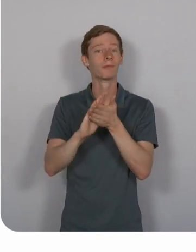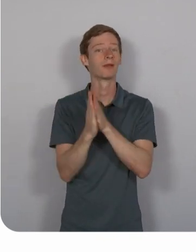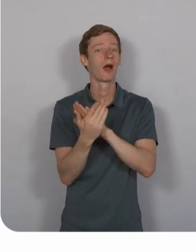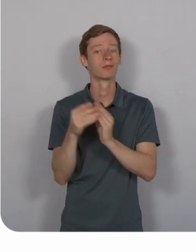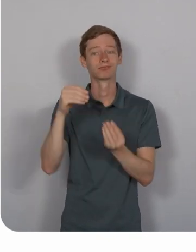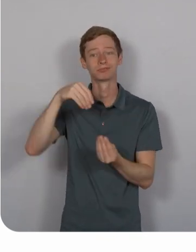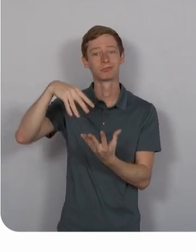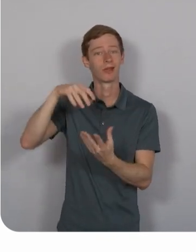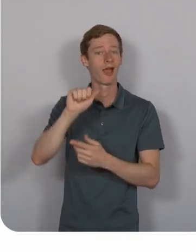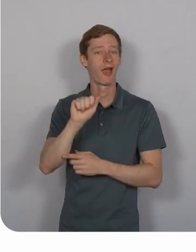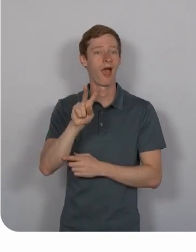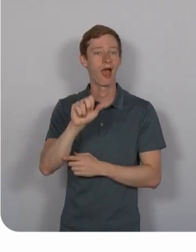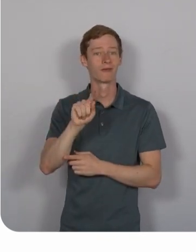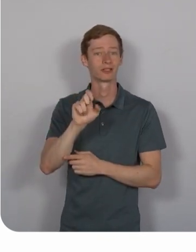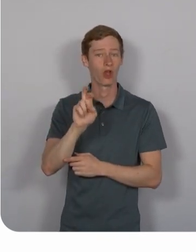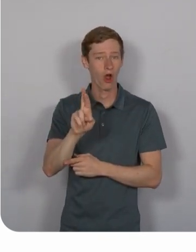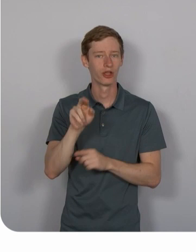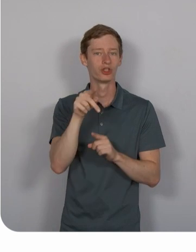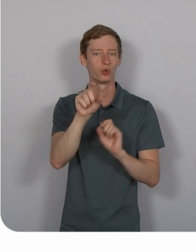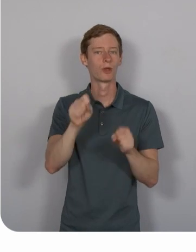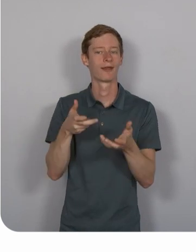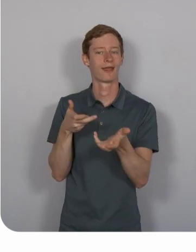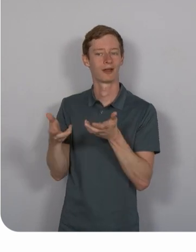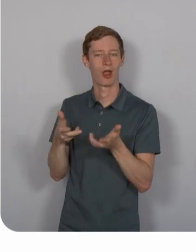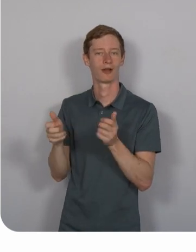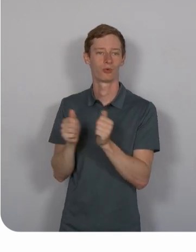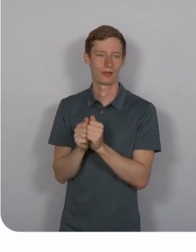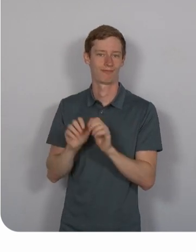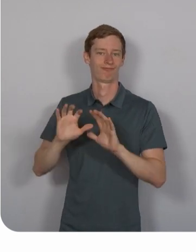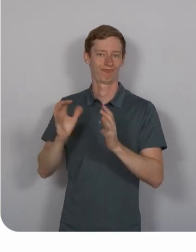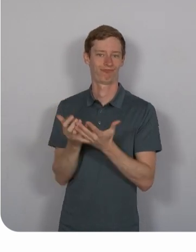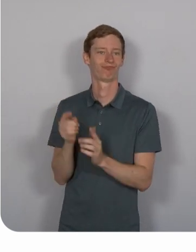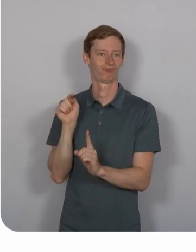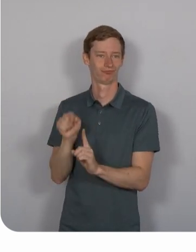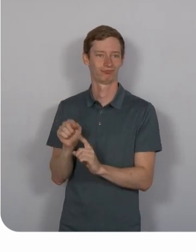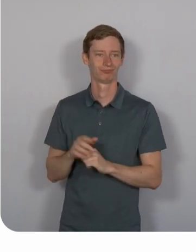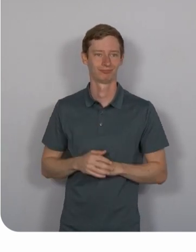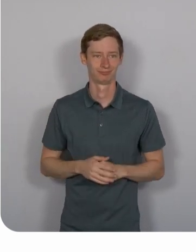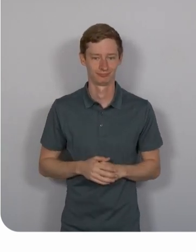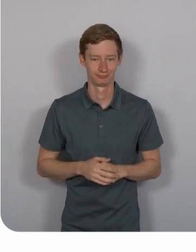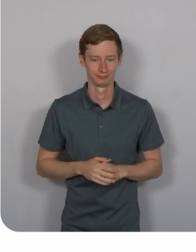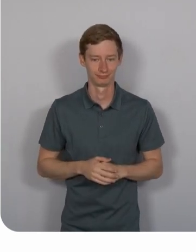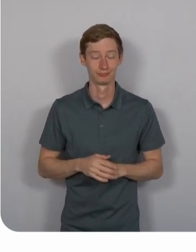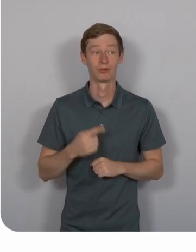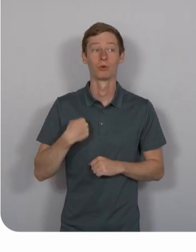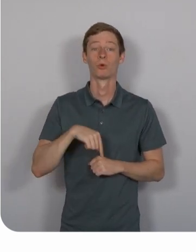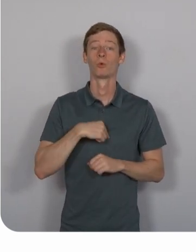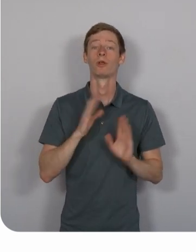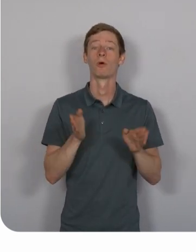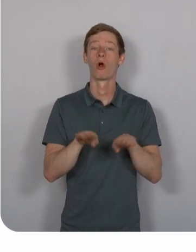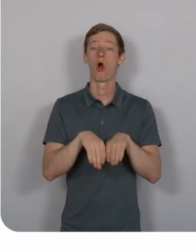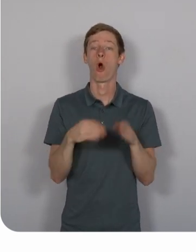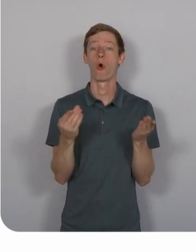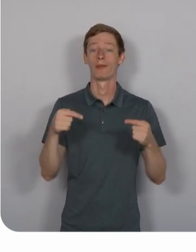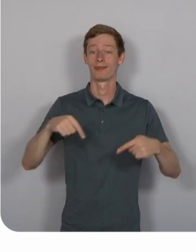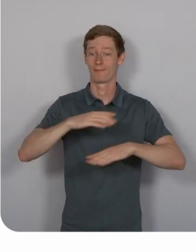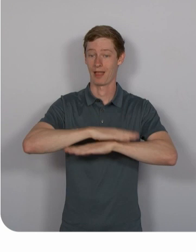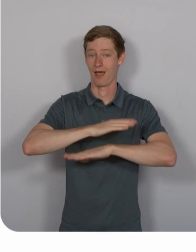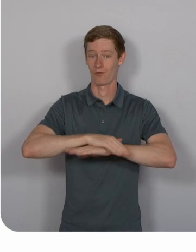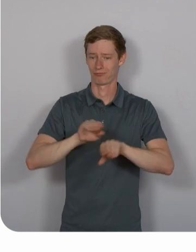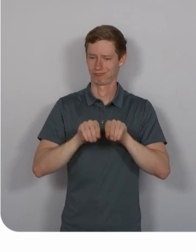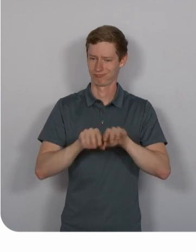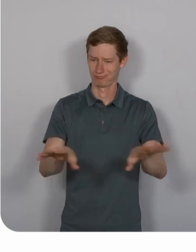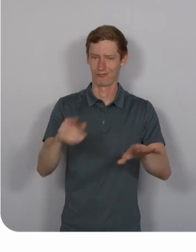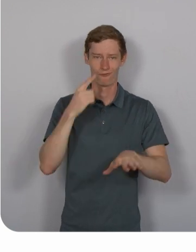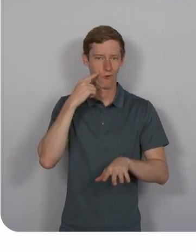and live and be able to interact with them in the metaverse too. And we're going to open this platform up for developers and